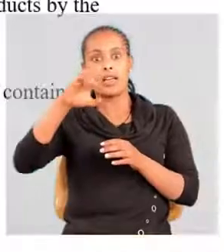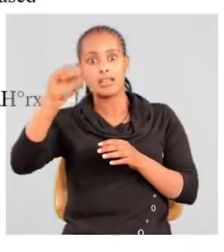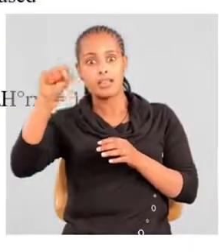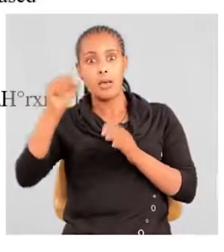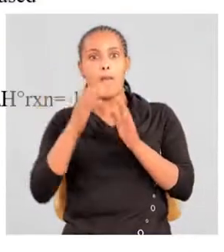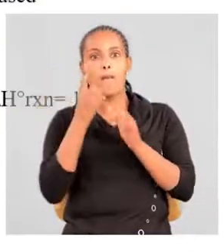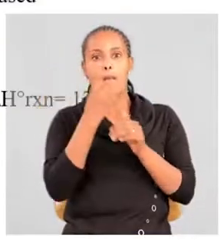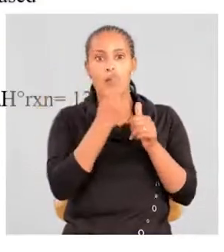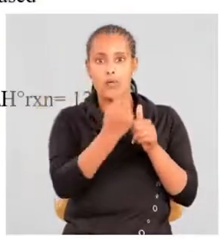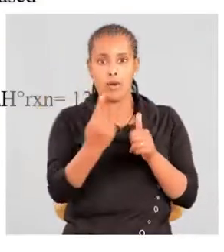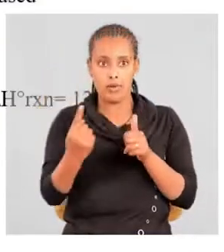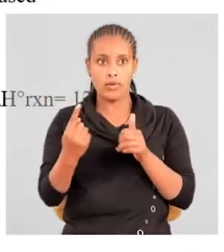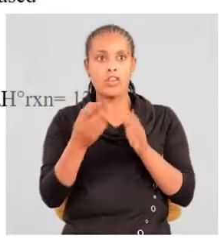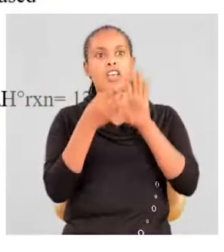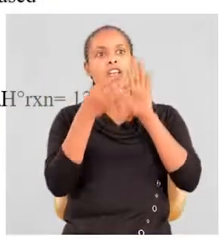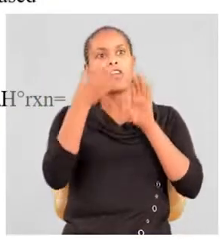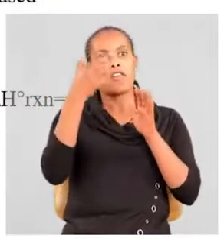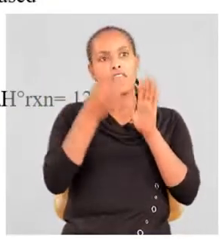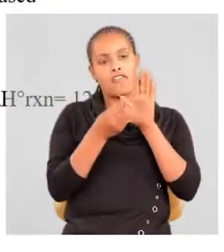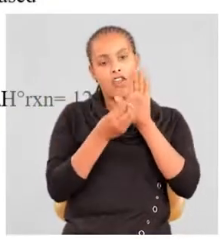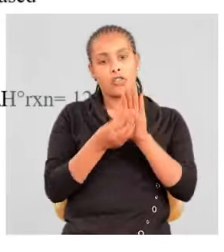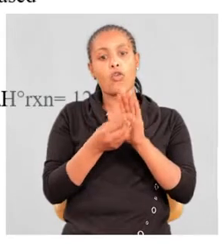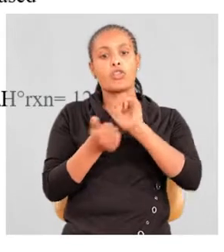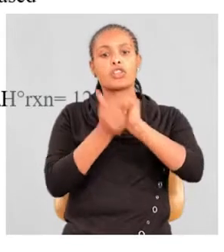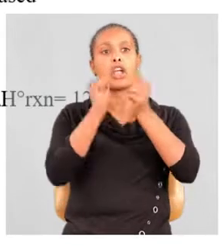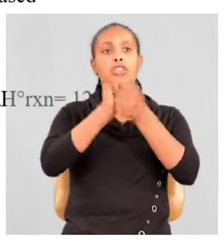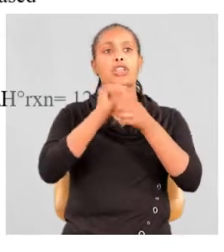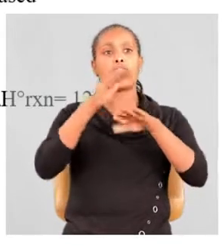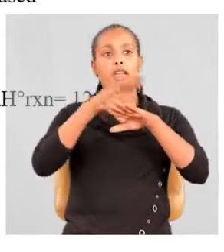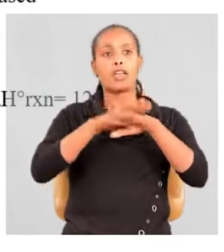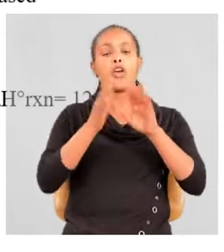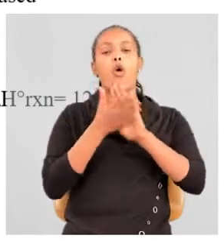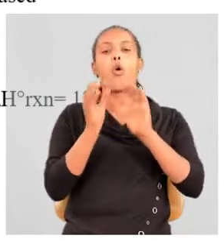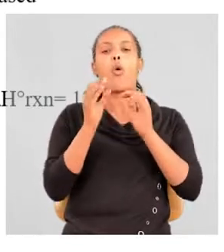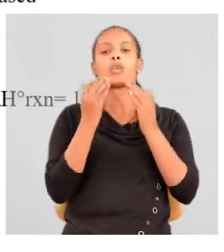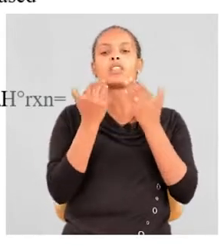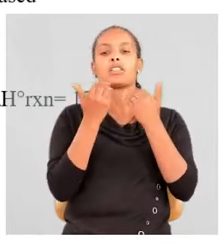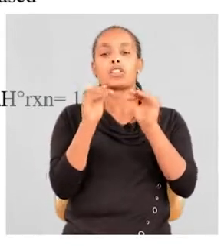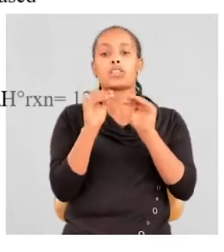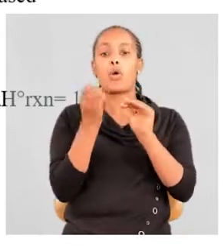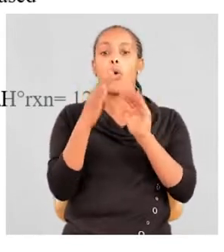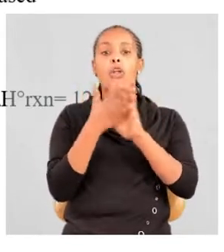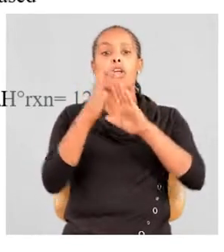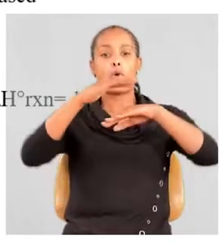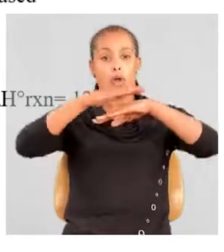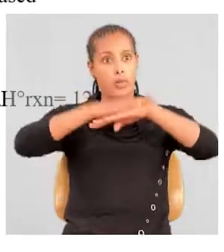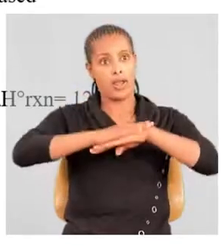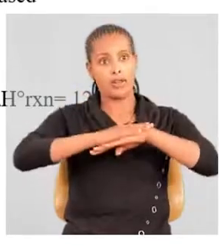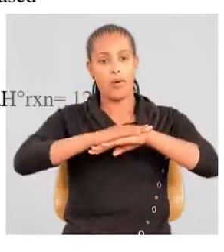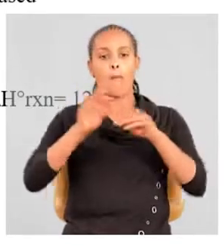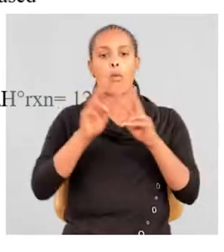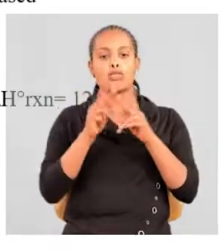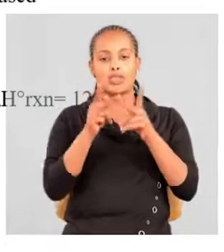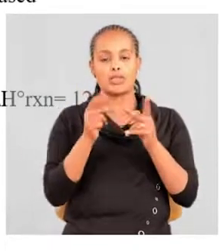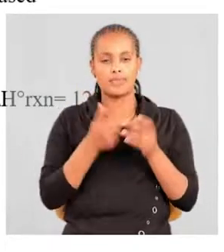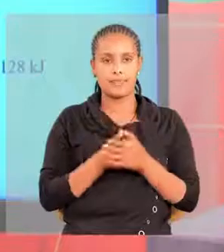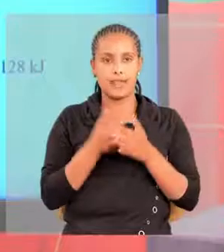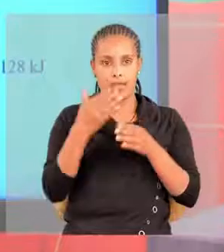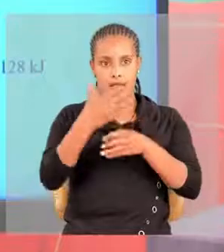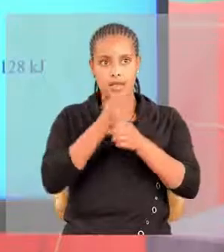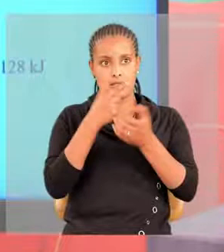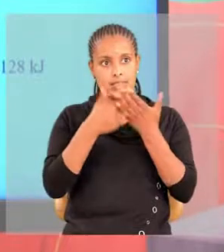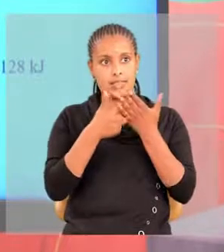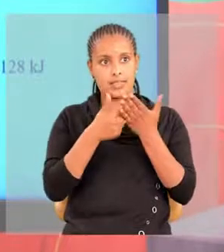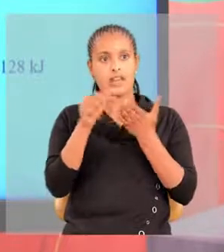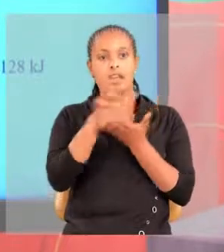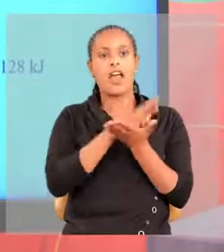one. Effect of change in concentration on equilibrium position. Take